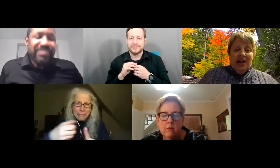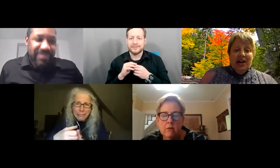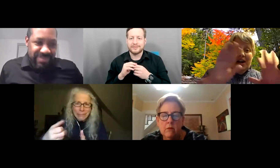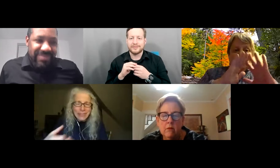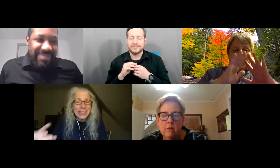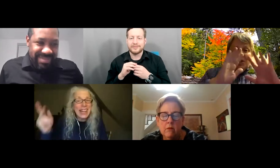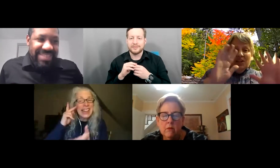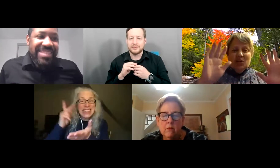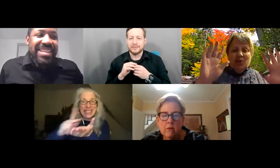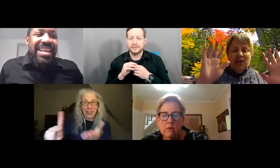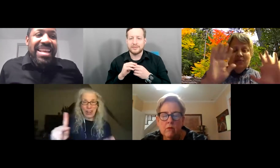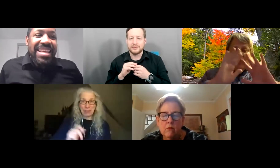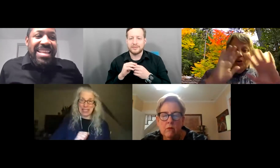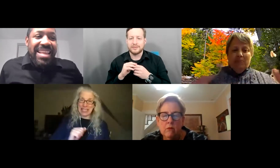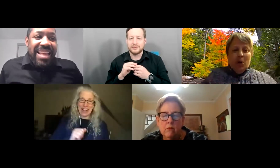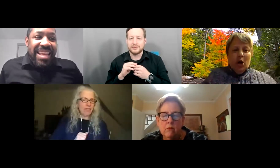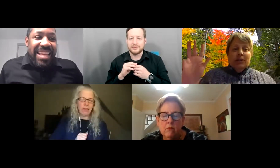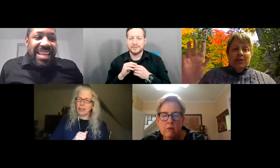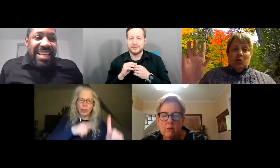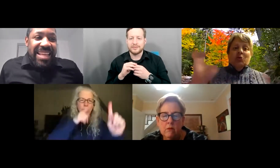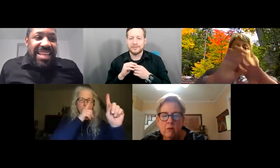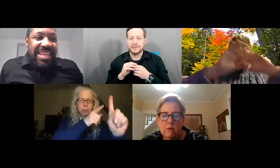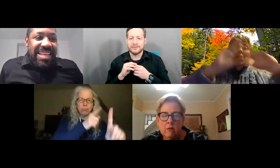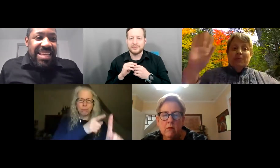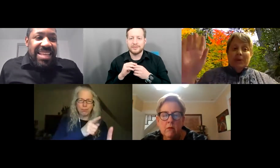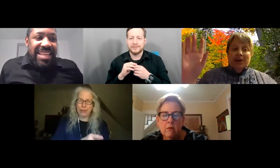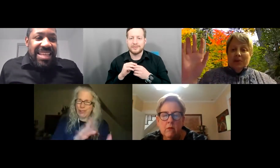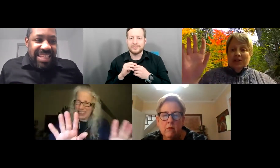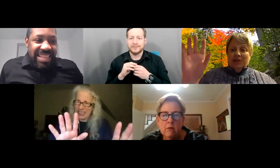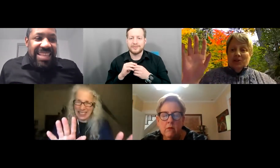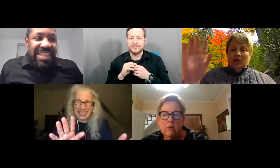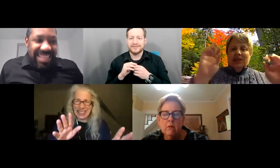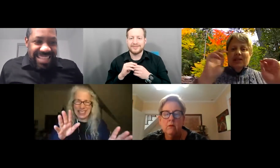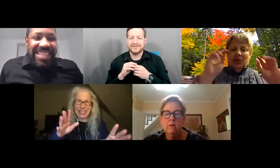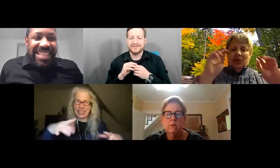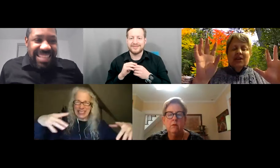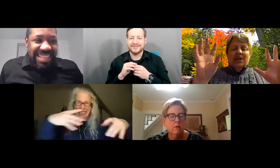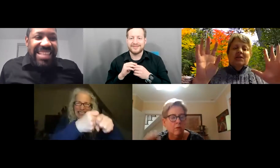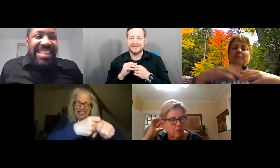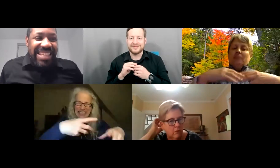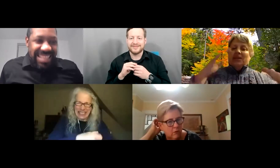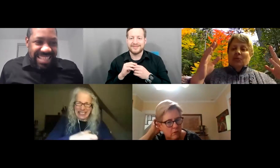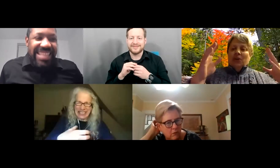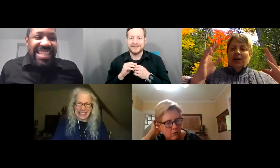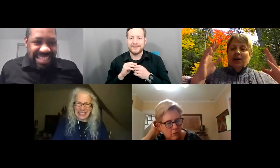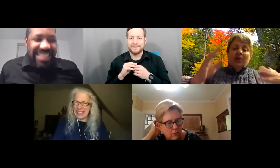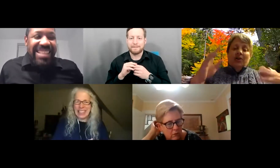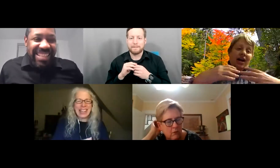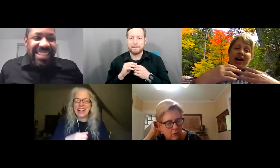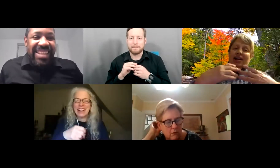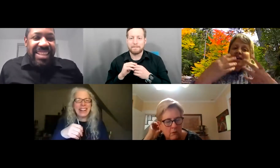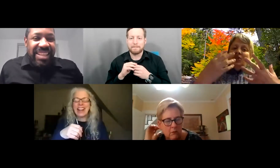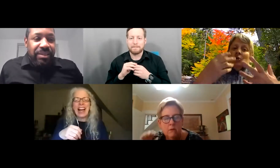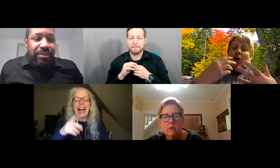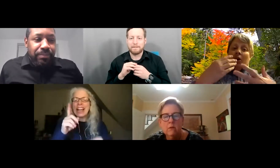secretary, I'm just going to do it in very broad strokes, very broad strokes. These are the topics that were covered.